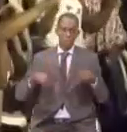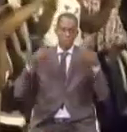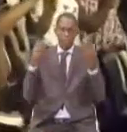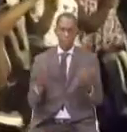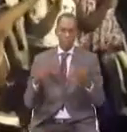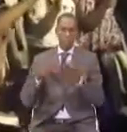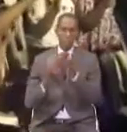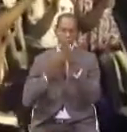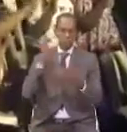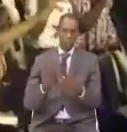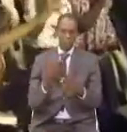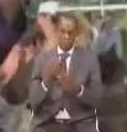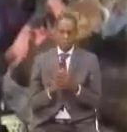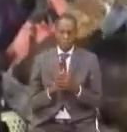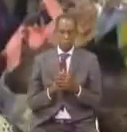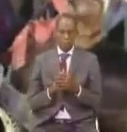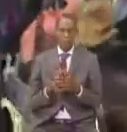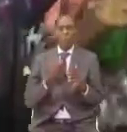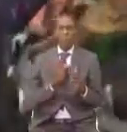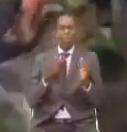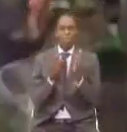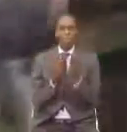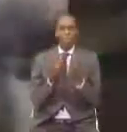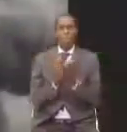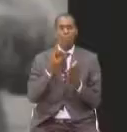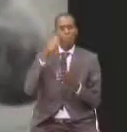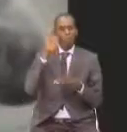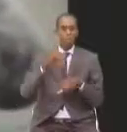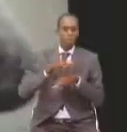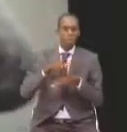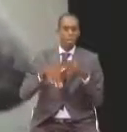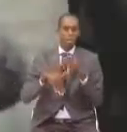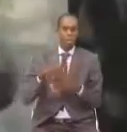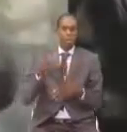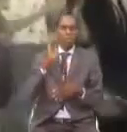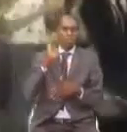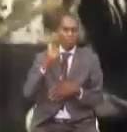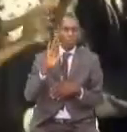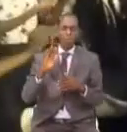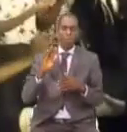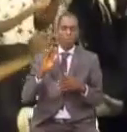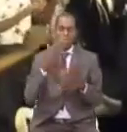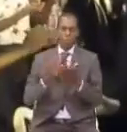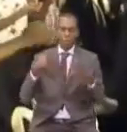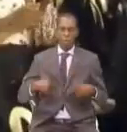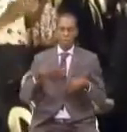name. I pray you send forth your saving health upon